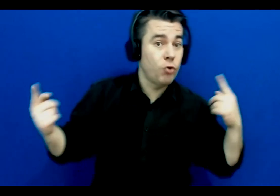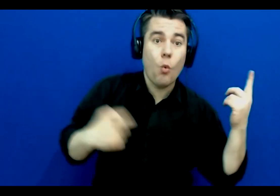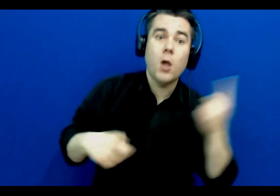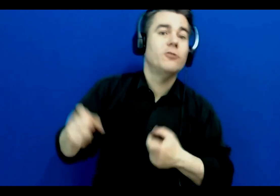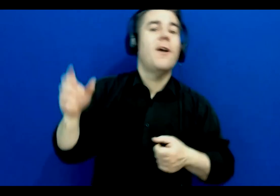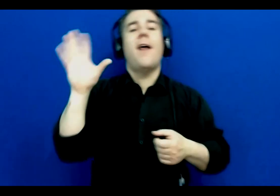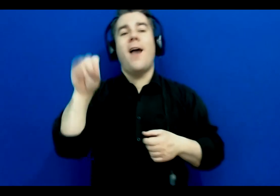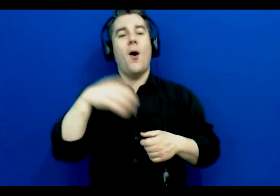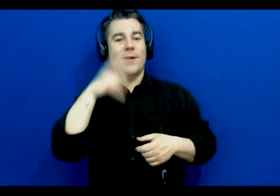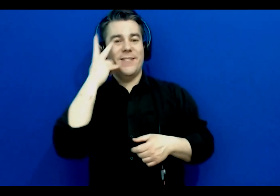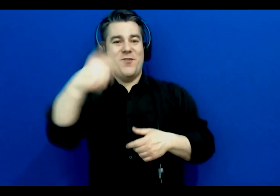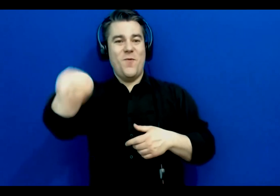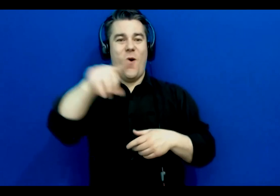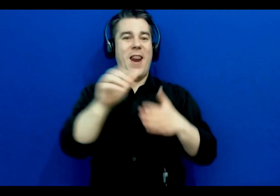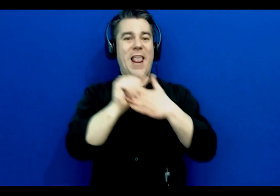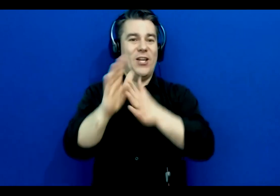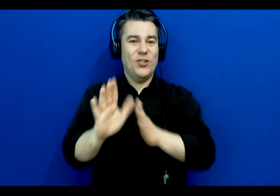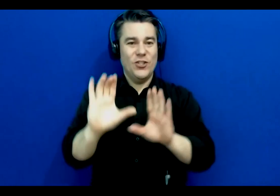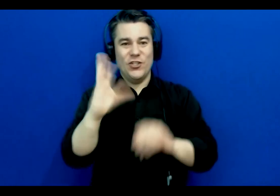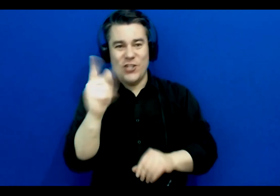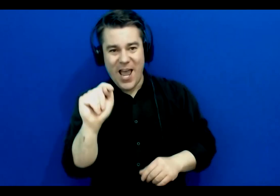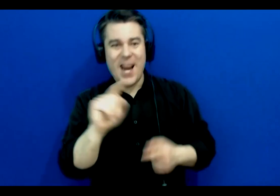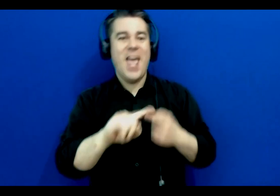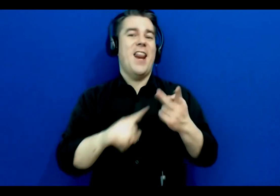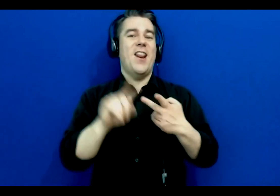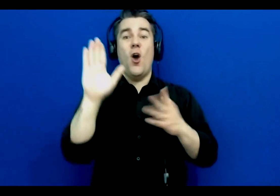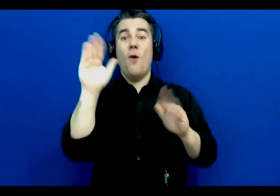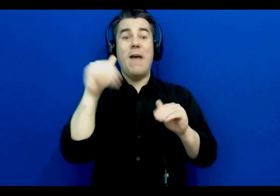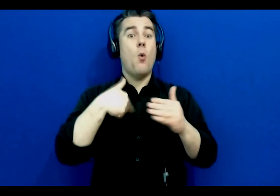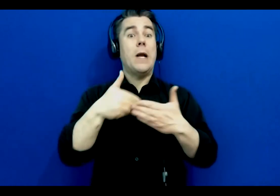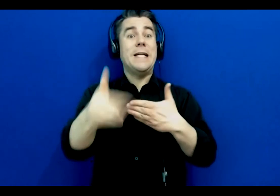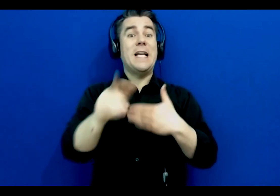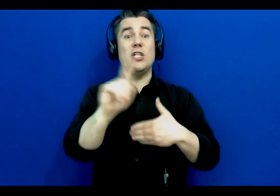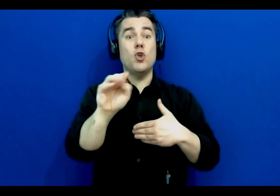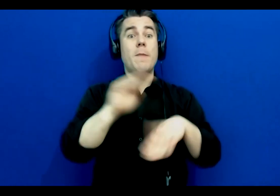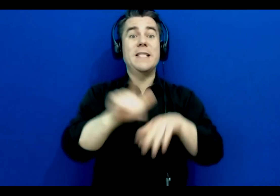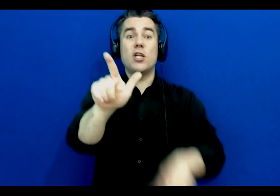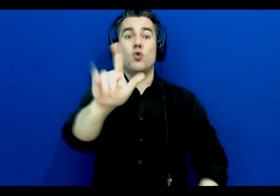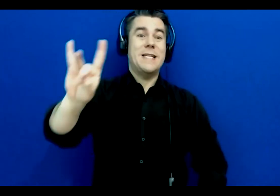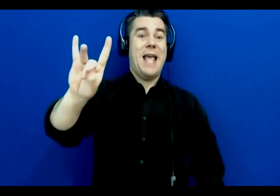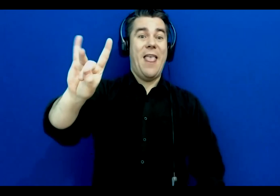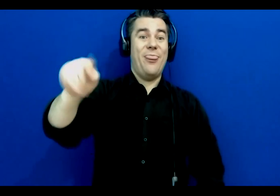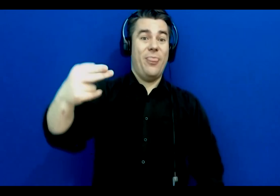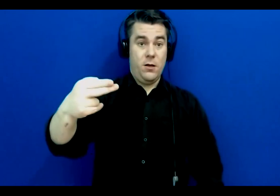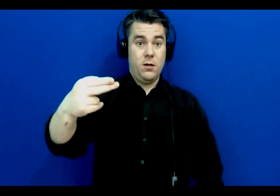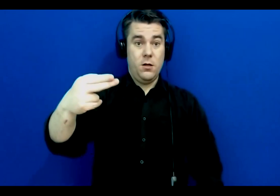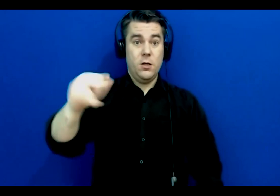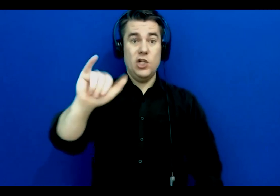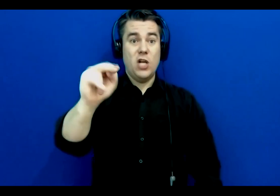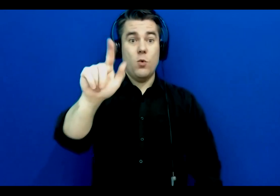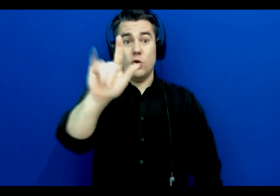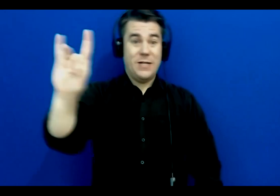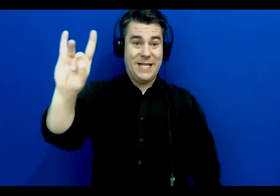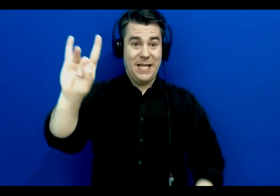and I will see you in the leaders chat. And hopefully our next Zoom is the 28th. The 28th is our next team